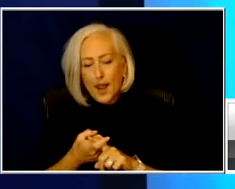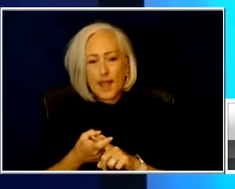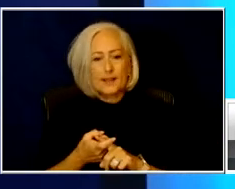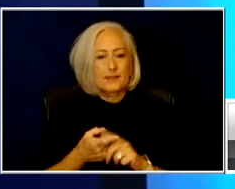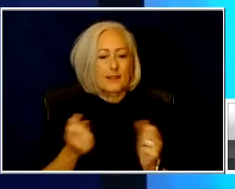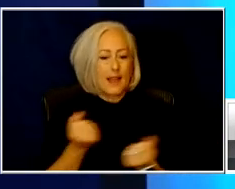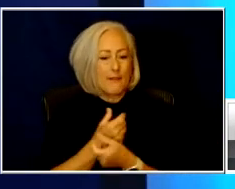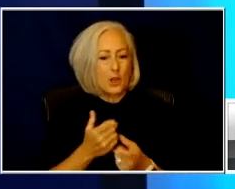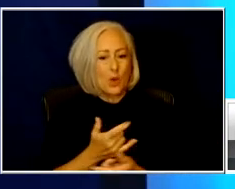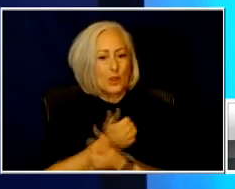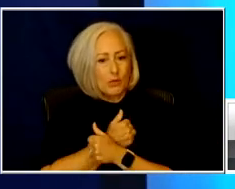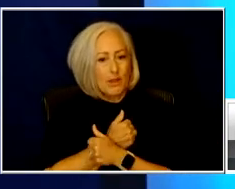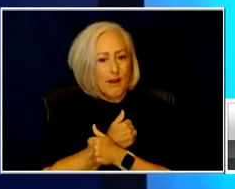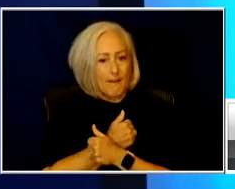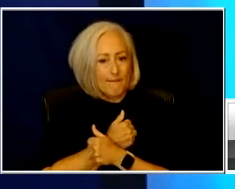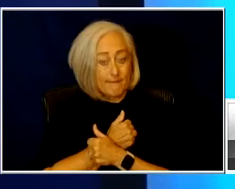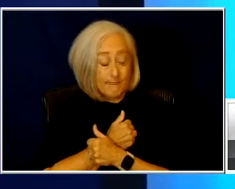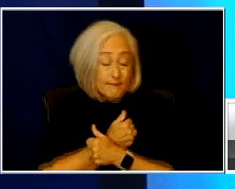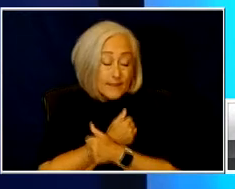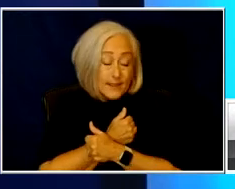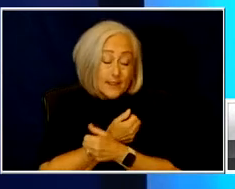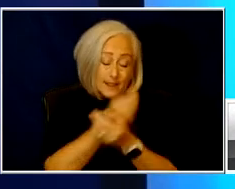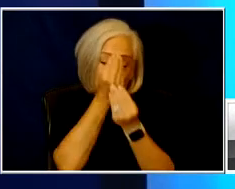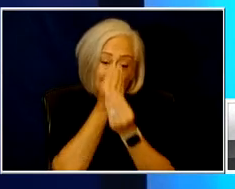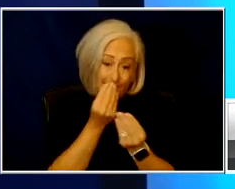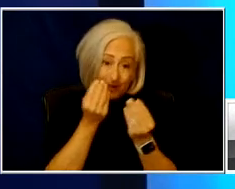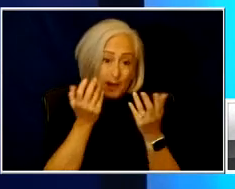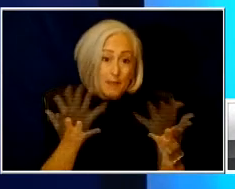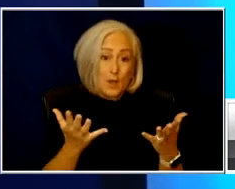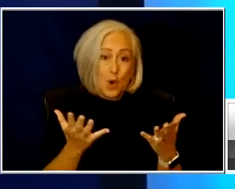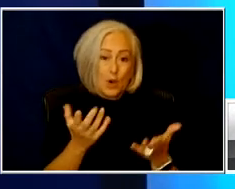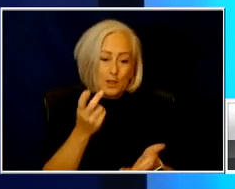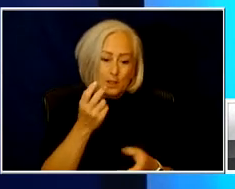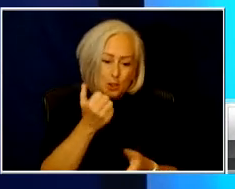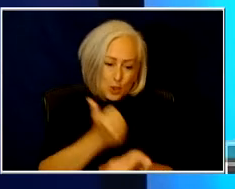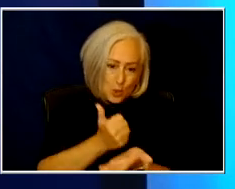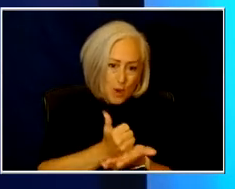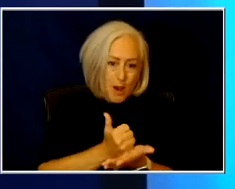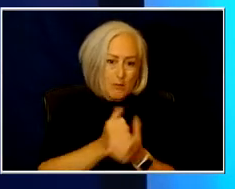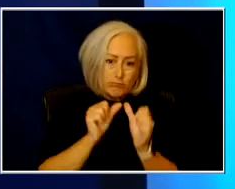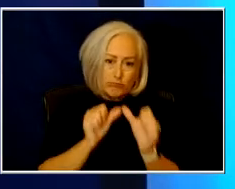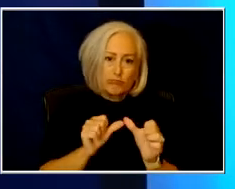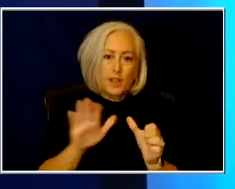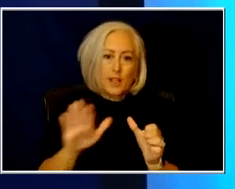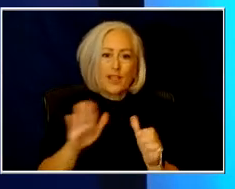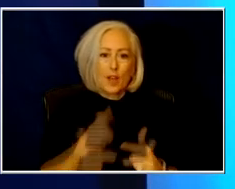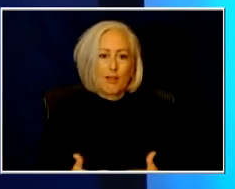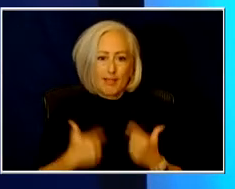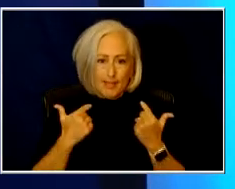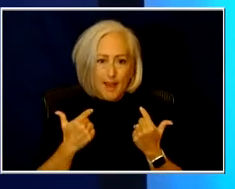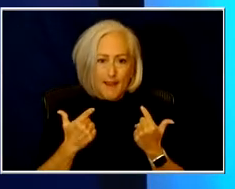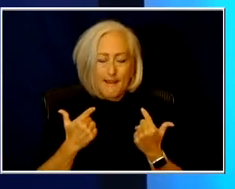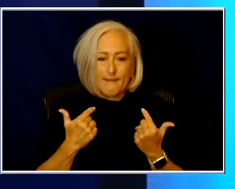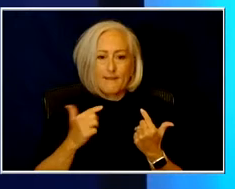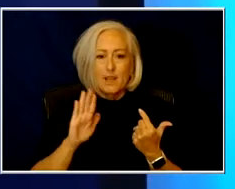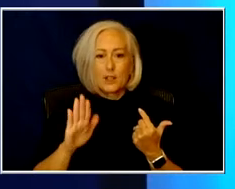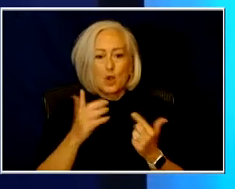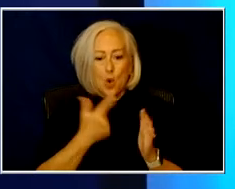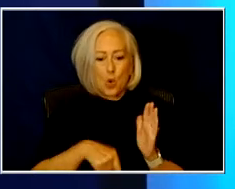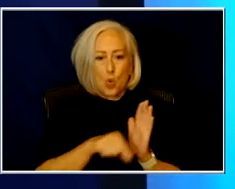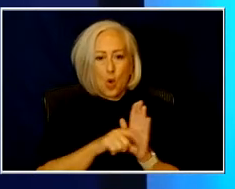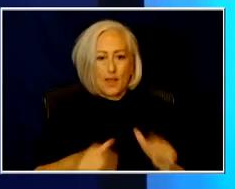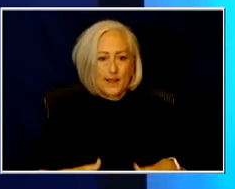vitally important information to help preserve your life preserve your your quality of life